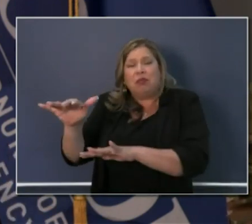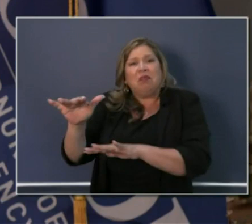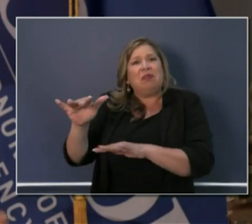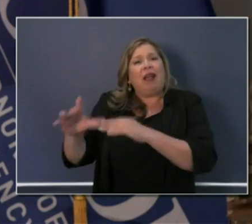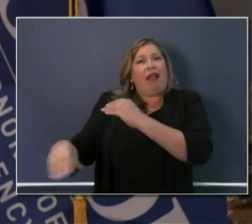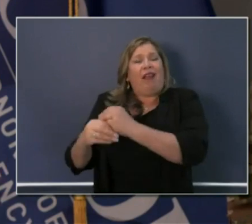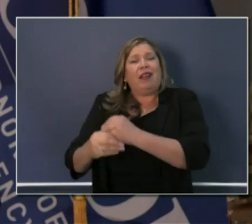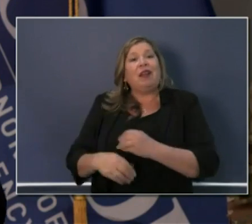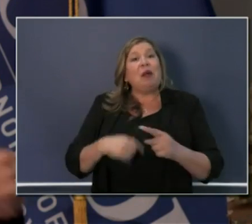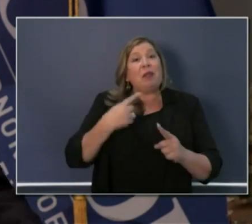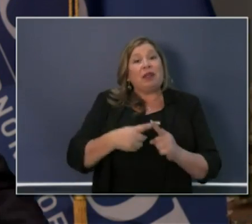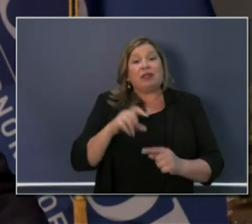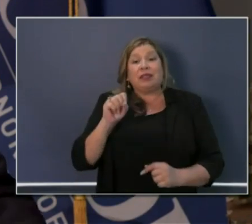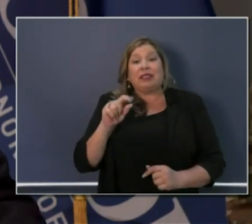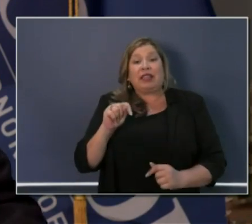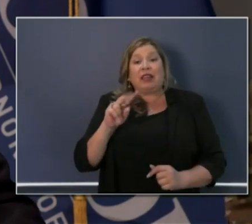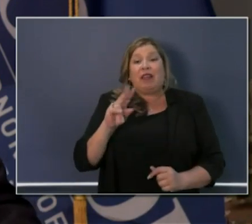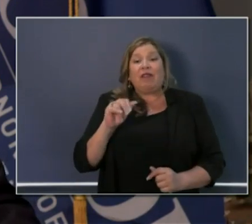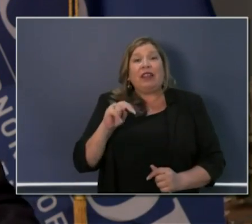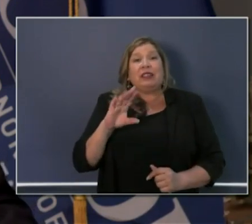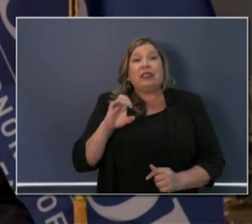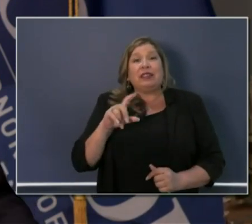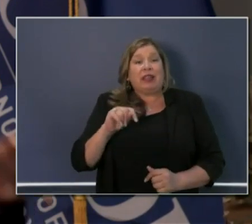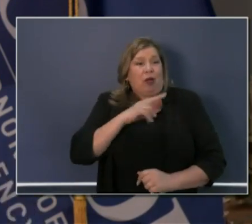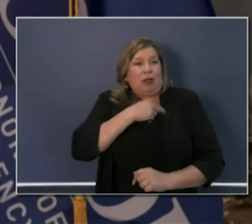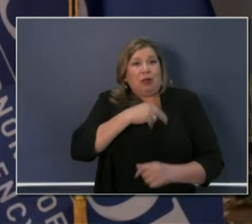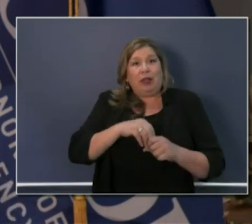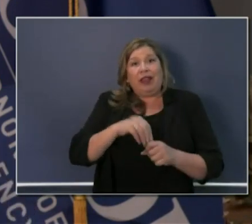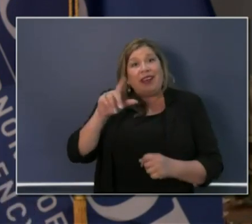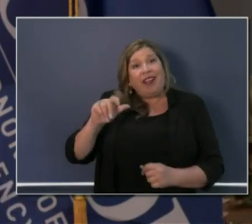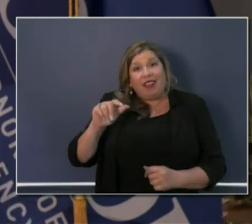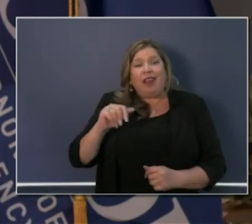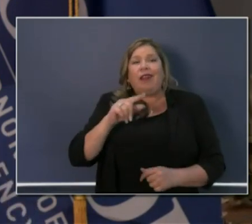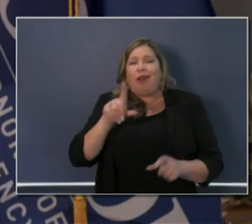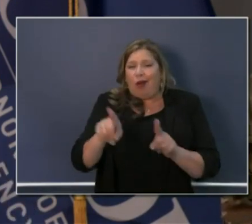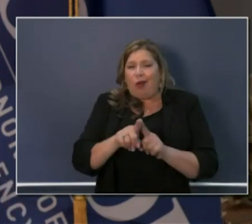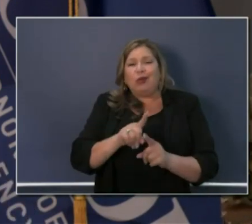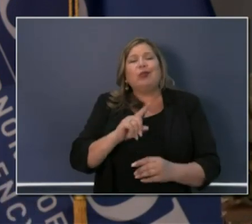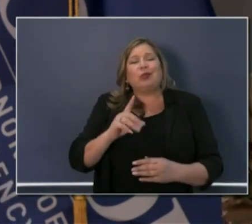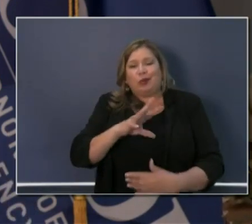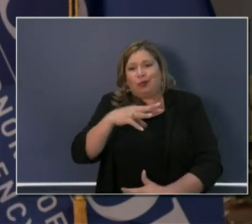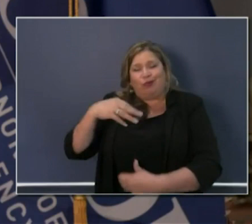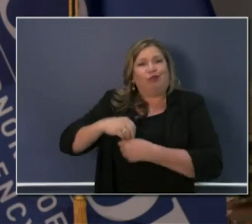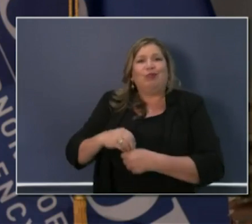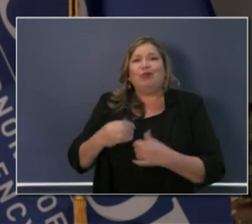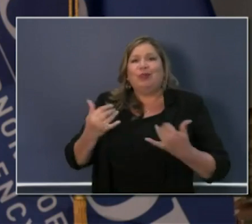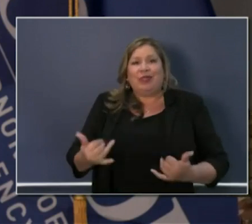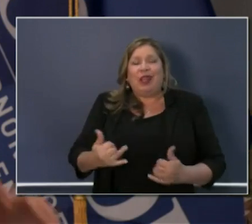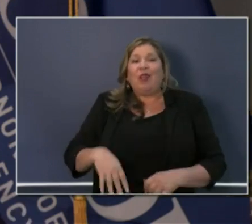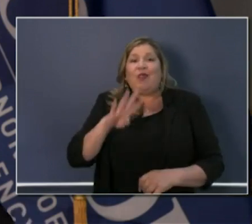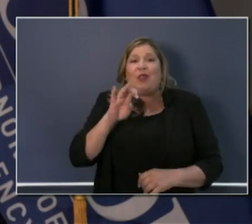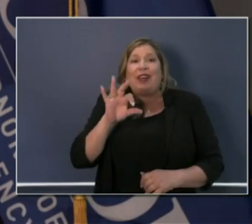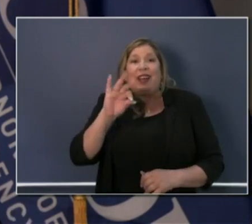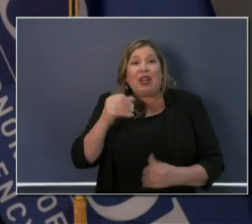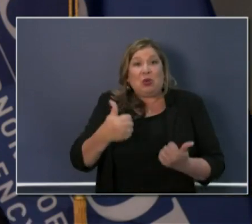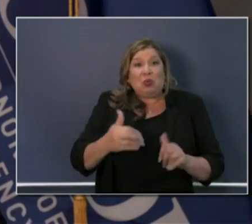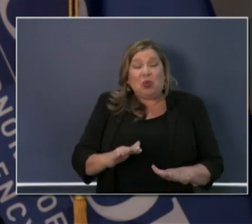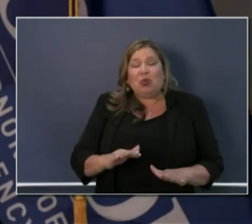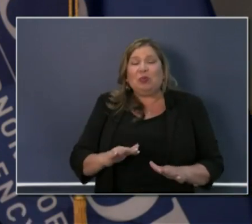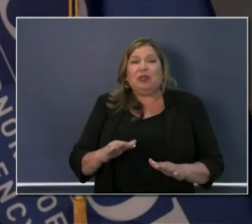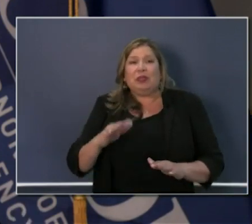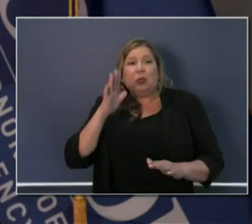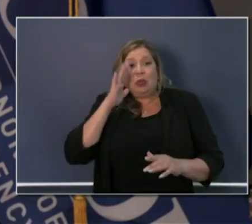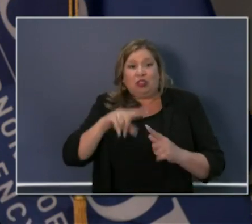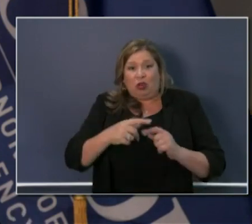down in Los Angeles, now part of our portfolio. 490 rooms that will be operationalized, 750 in the next